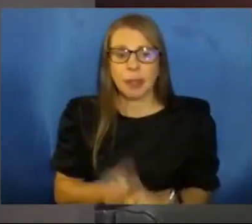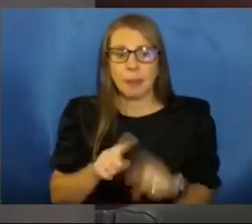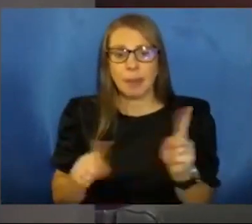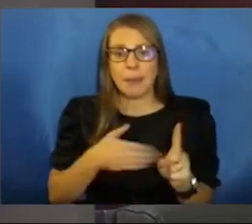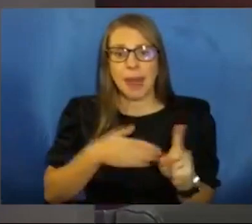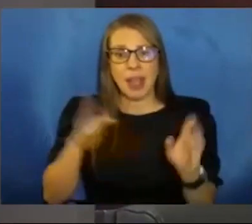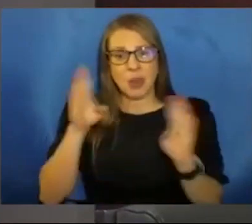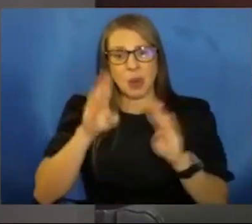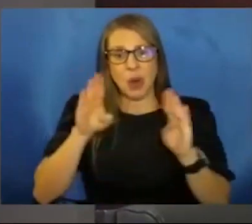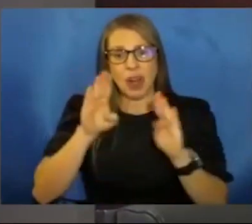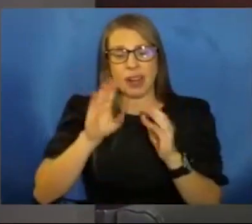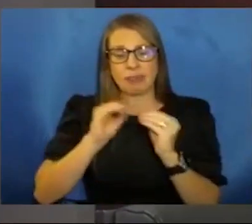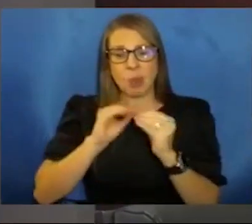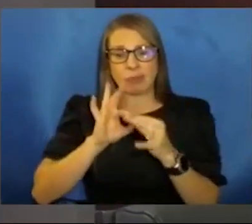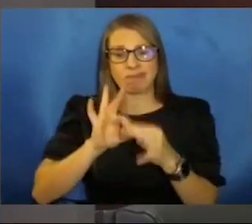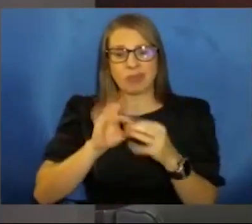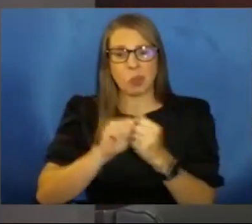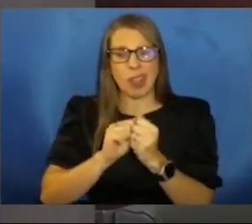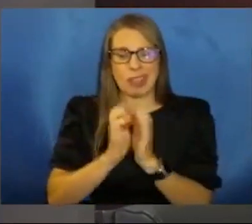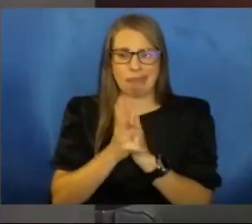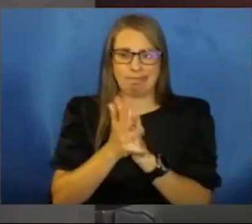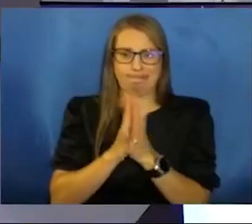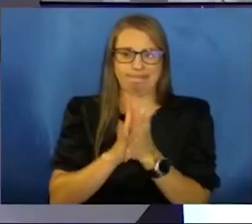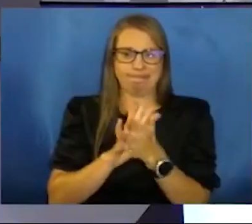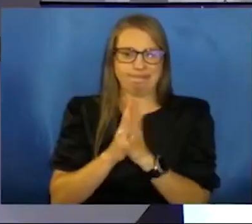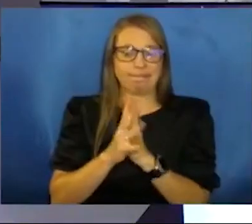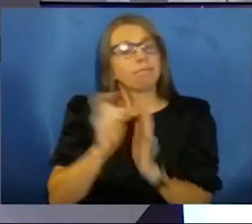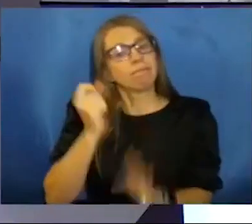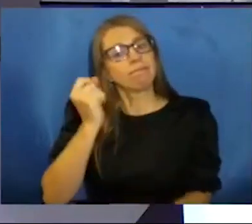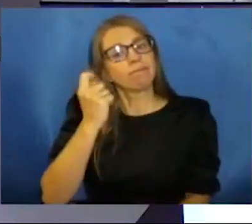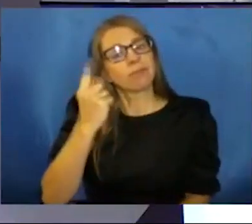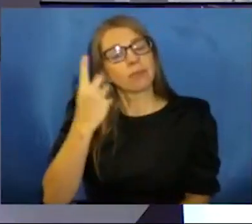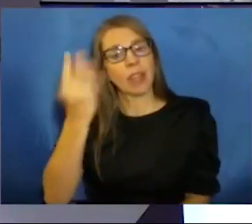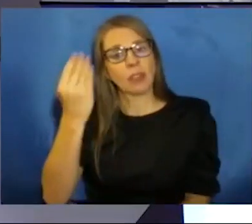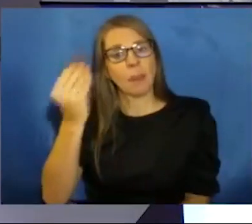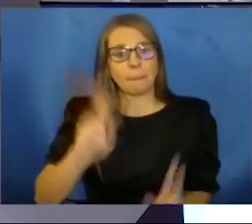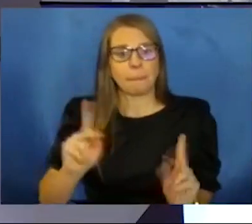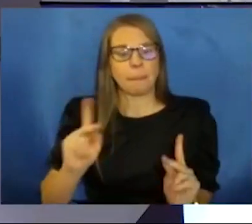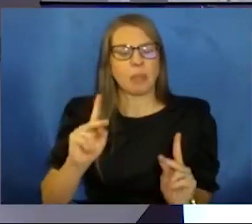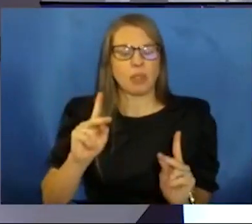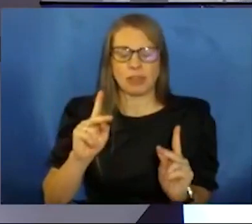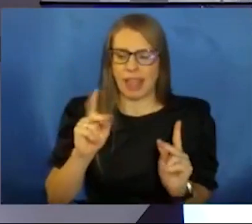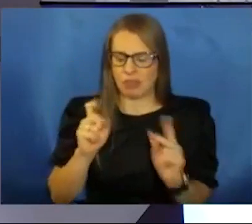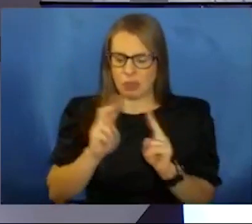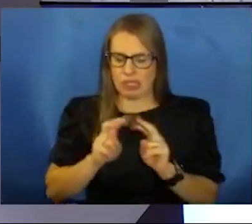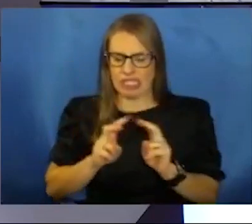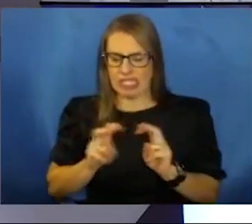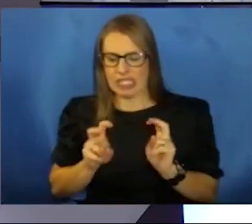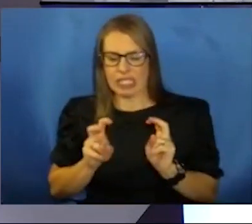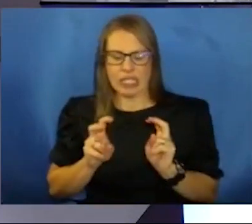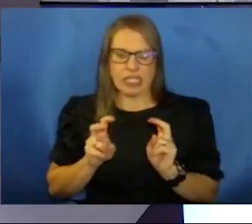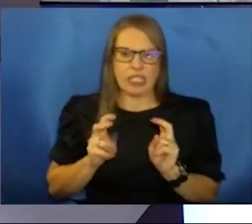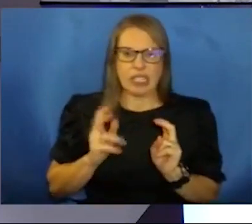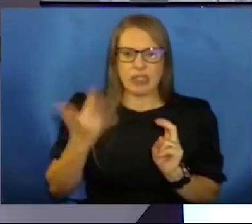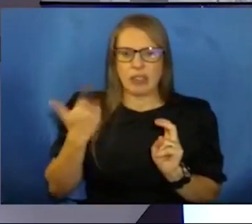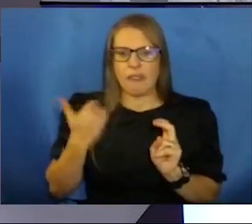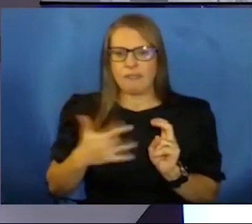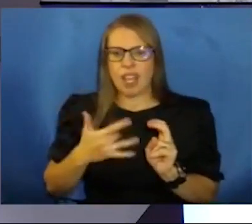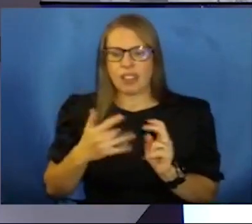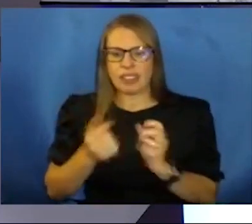groups and you're trying to space as much as possible from the other participants, probably reasonably